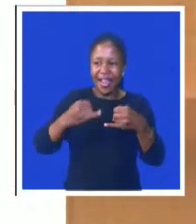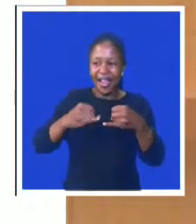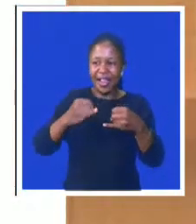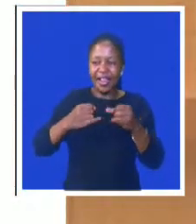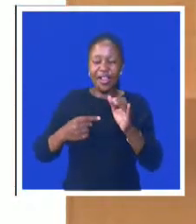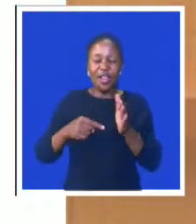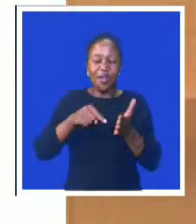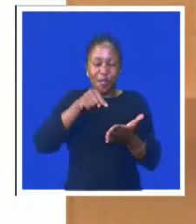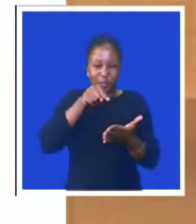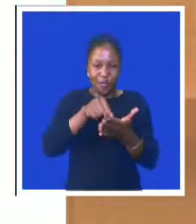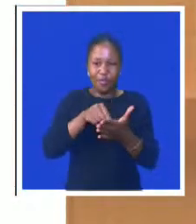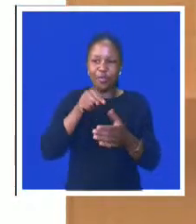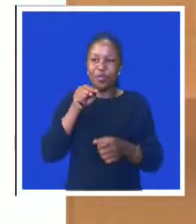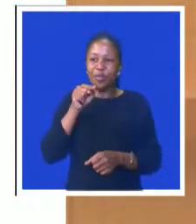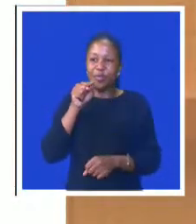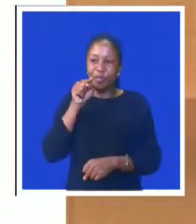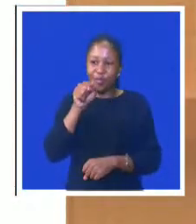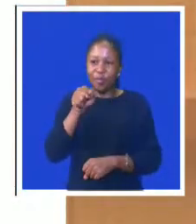Lena.